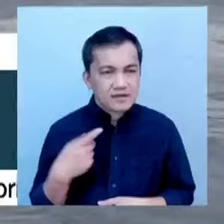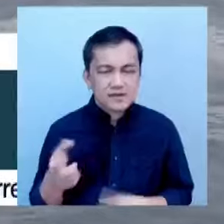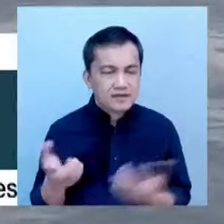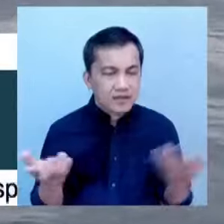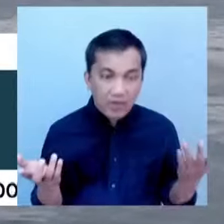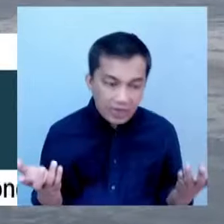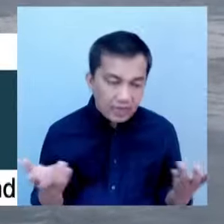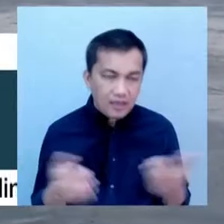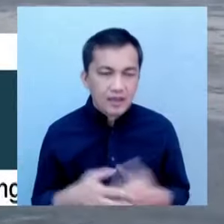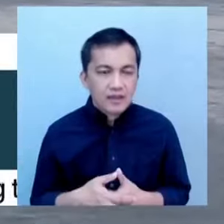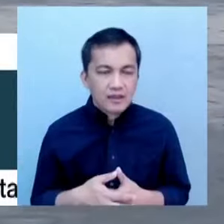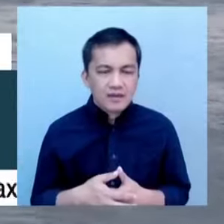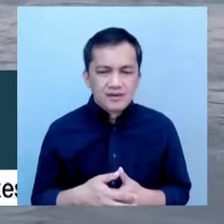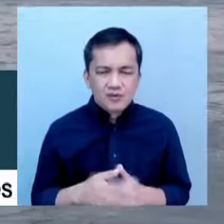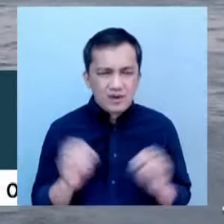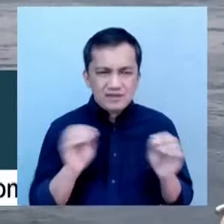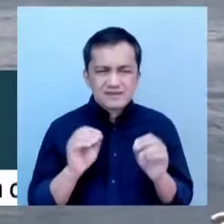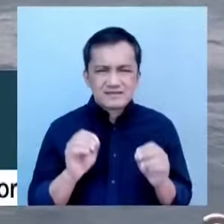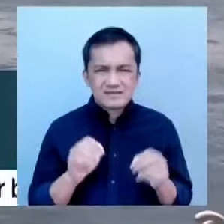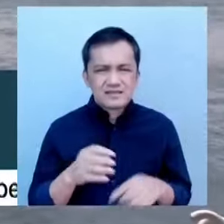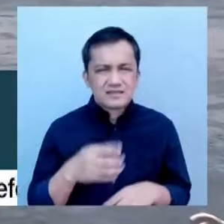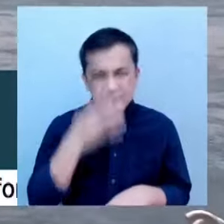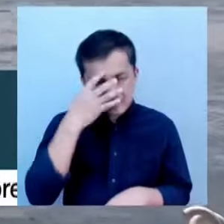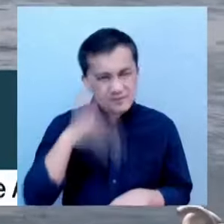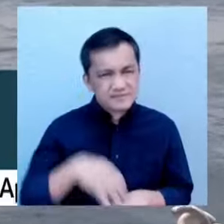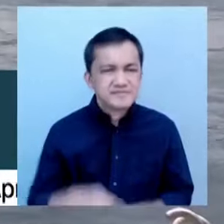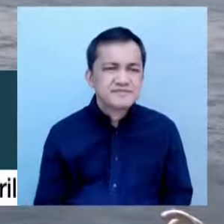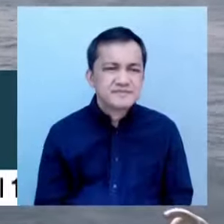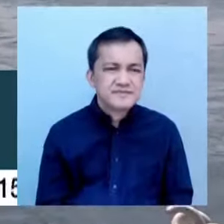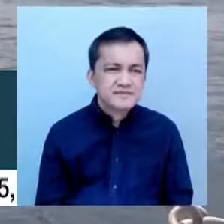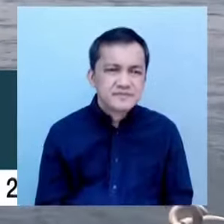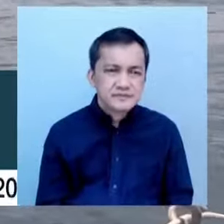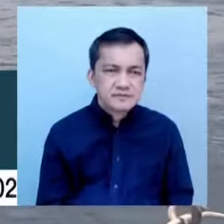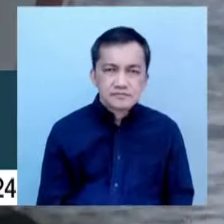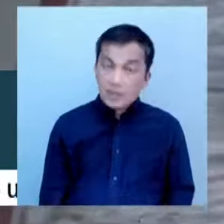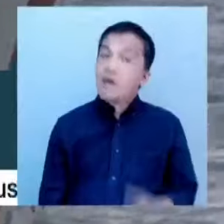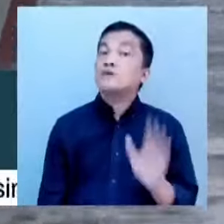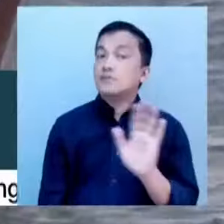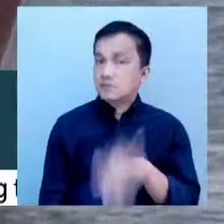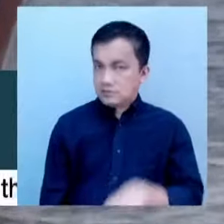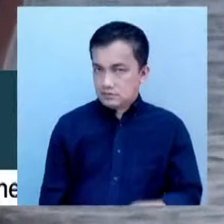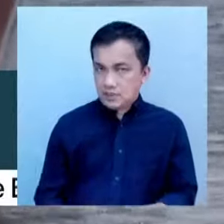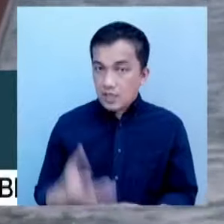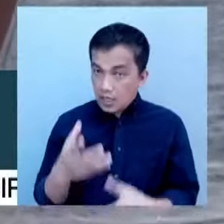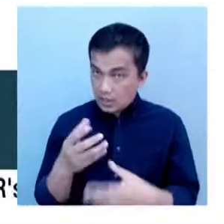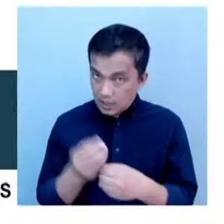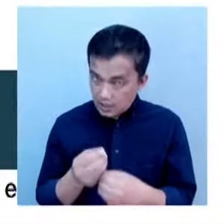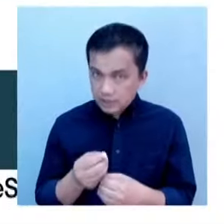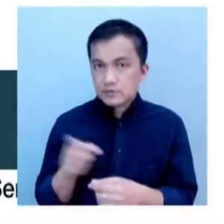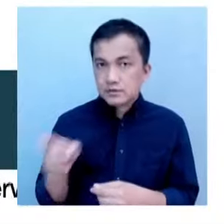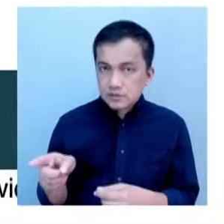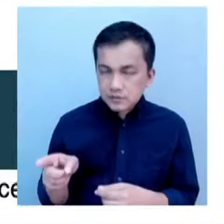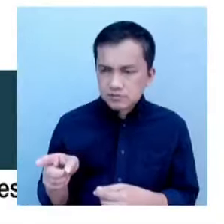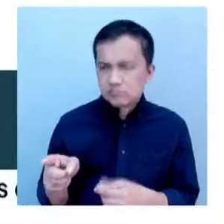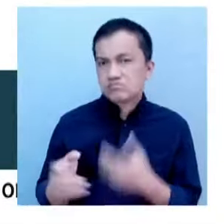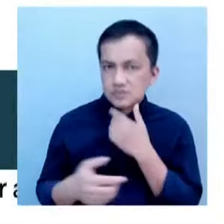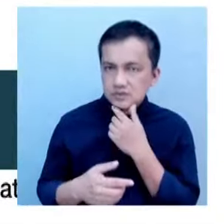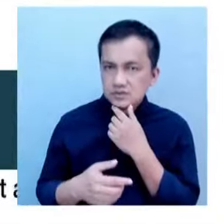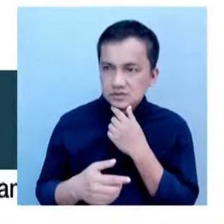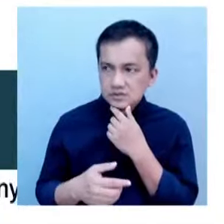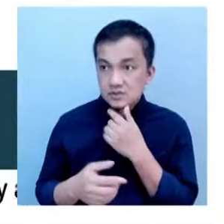it doesn't make sense, really. Add to the fact, I mean, it's at the very least, no? At the very least,